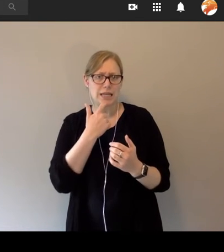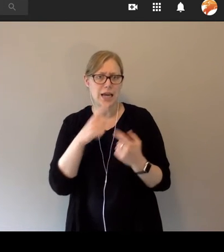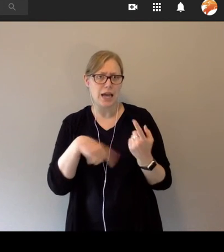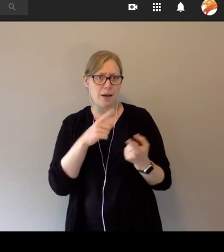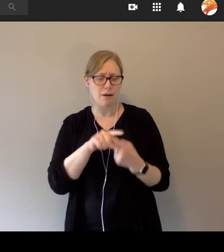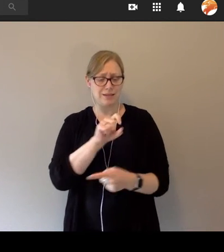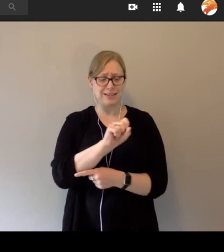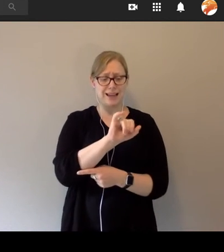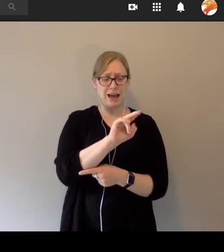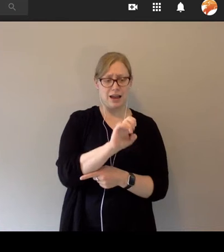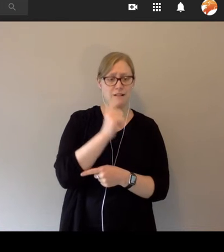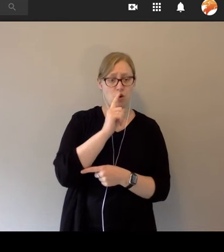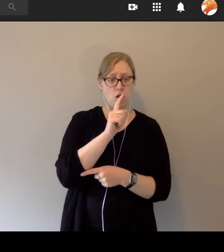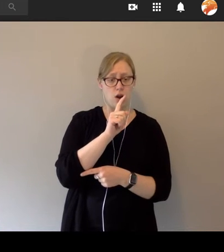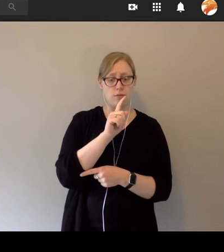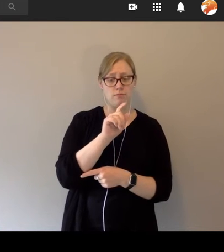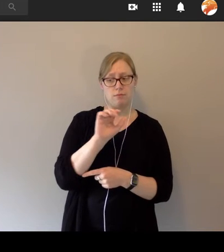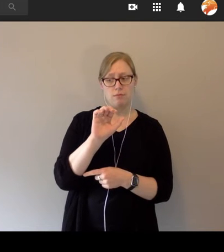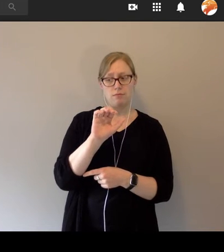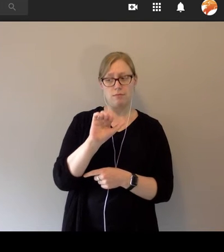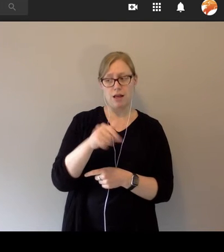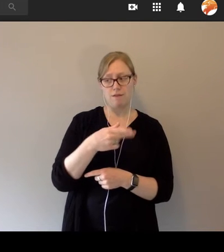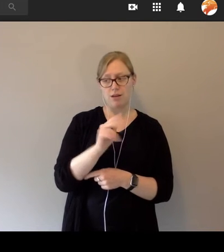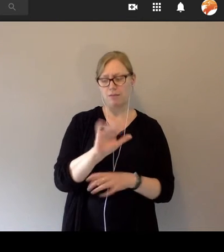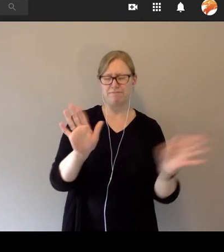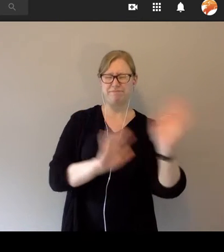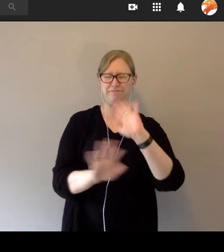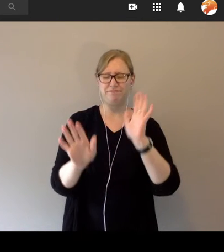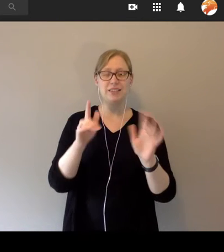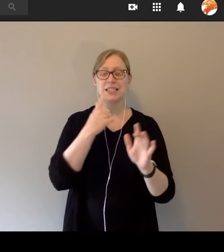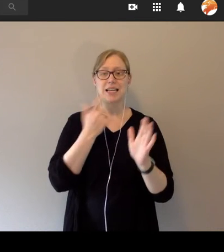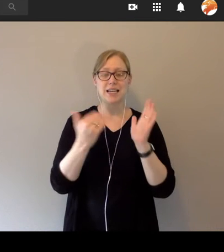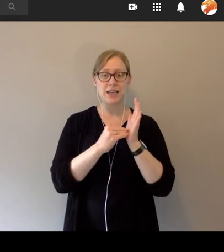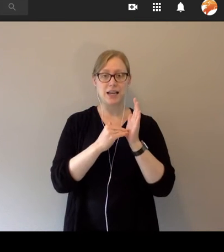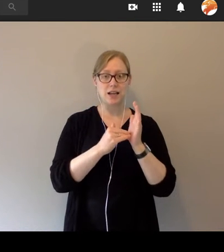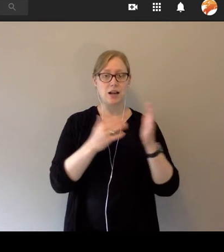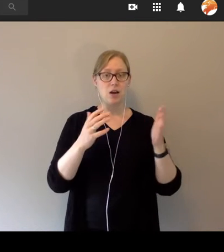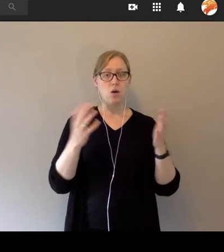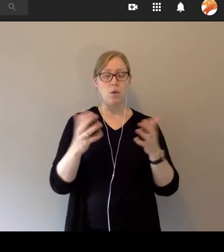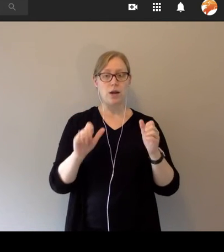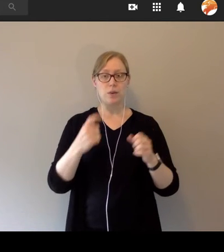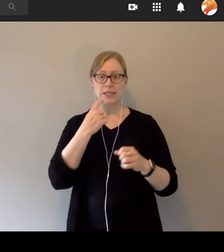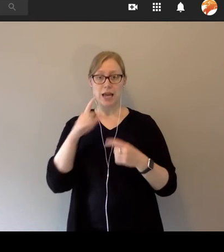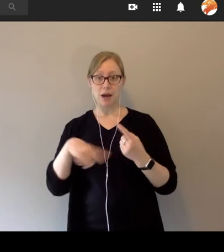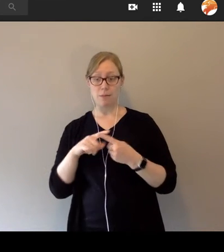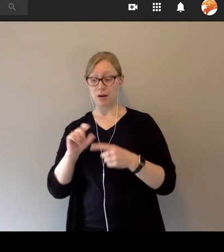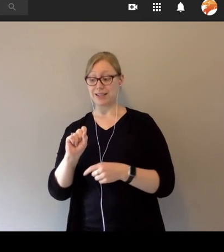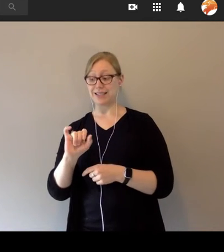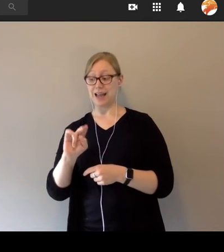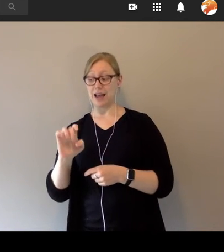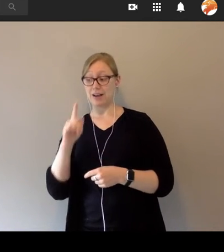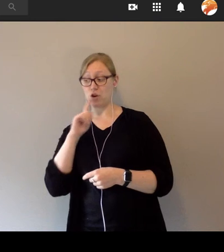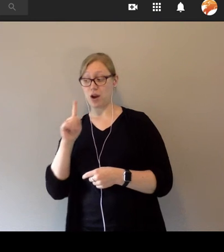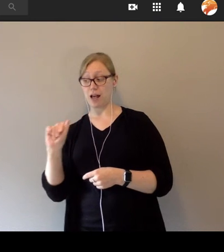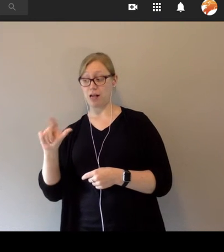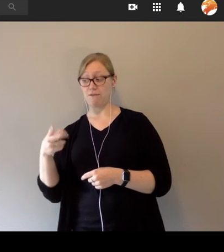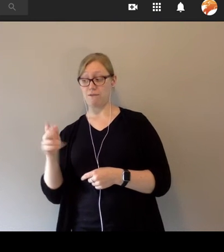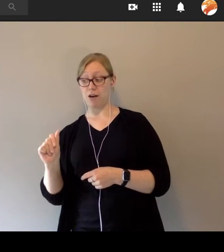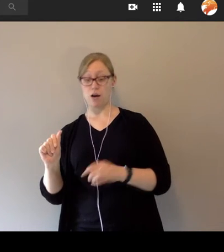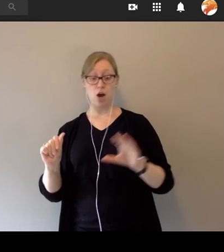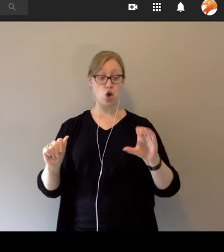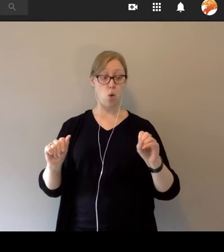of beta? I said that again. What can we say about the sine of alpha and the cosine of beta? Well, they're the same